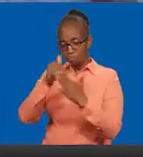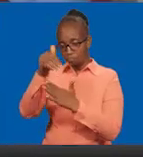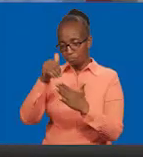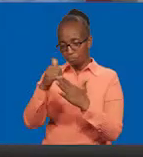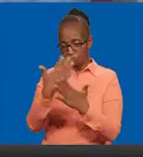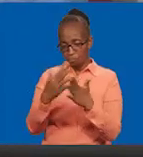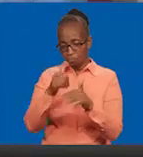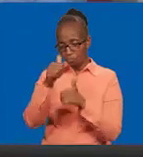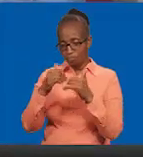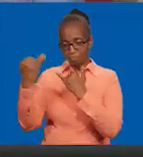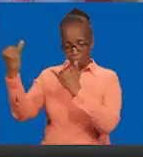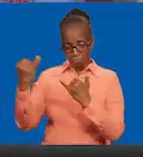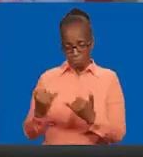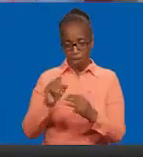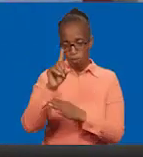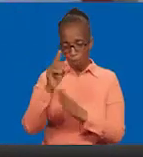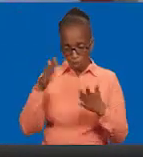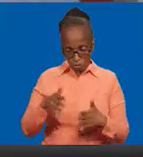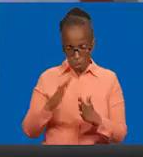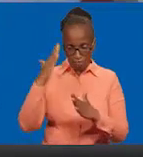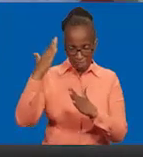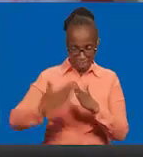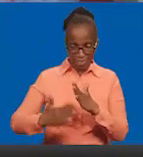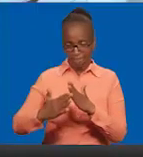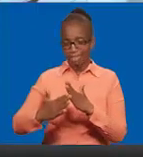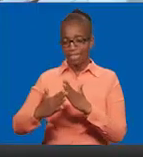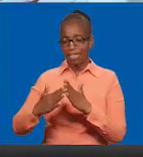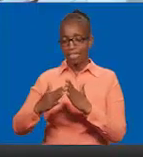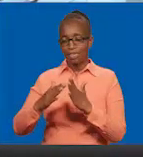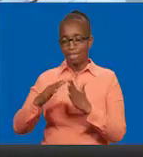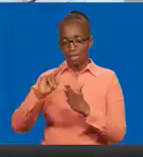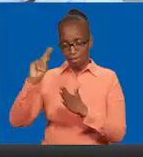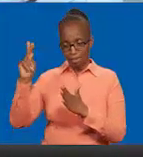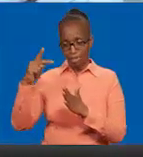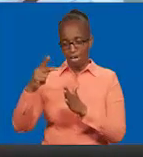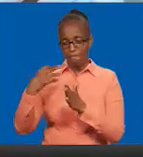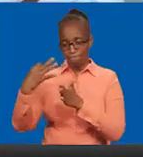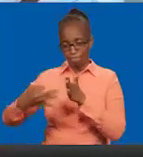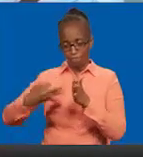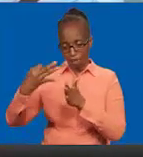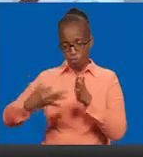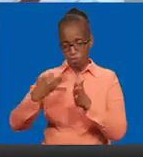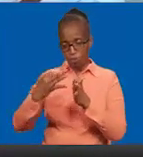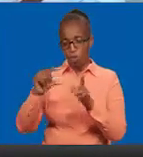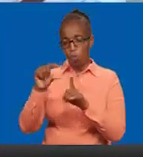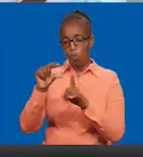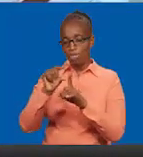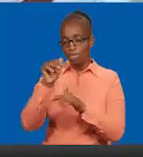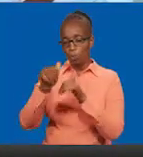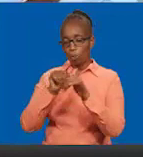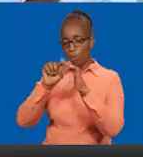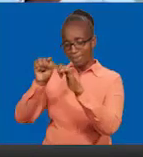akisema uagizaji wa bidhaa zinazotengenezwa nchini ni mbinu ya kuzikata miguu kampuni za Kenya. Usemi